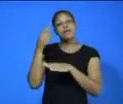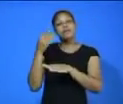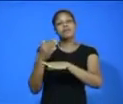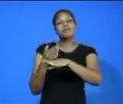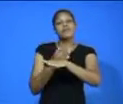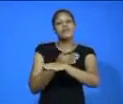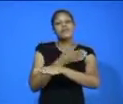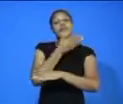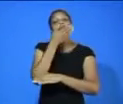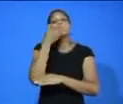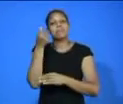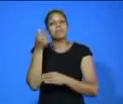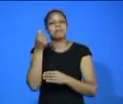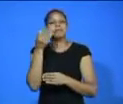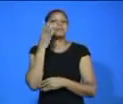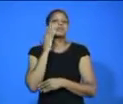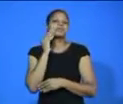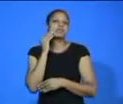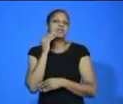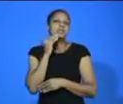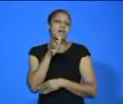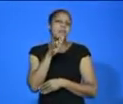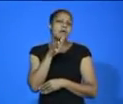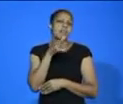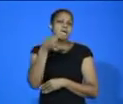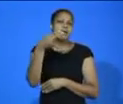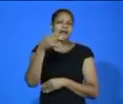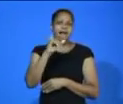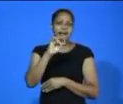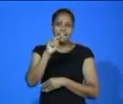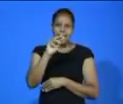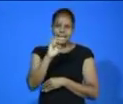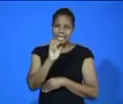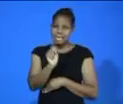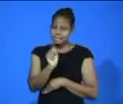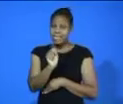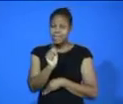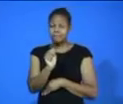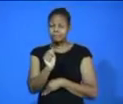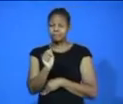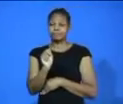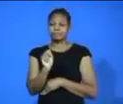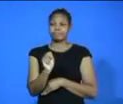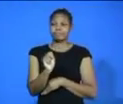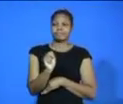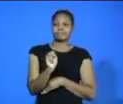being experienced by Mother Hines, by